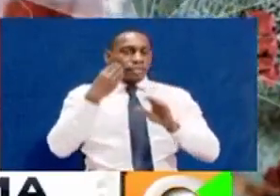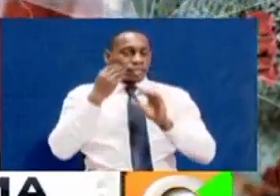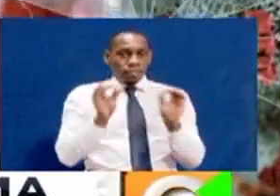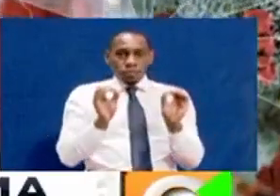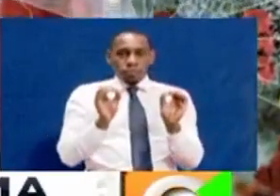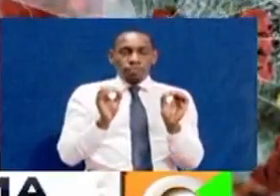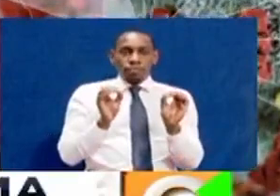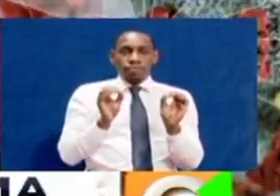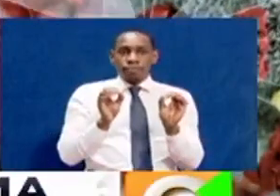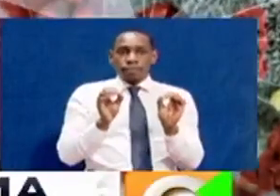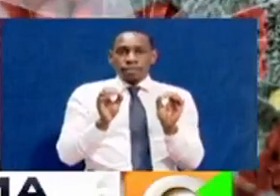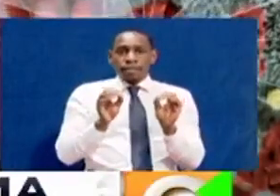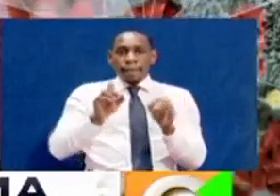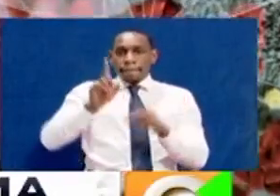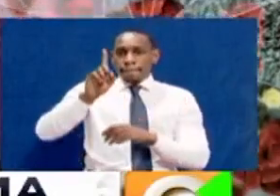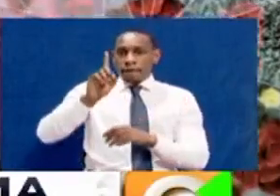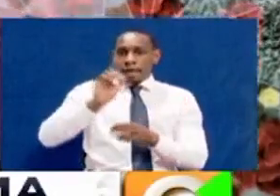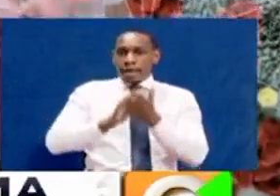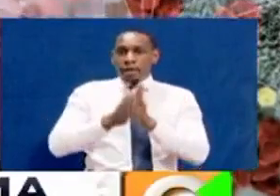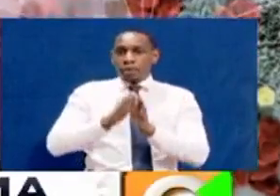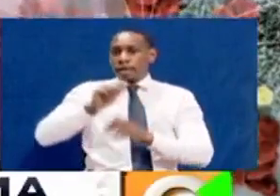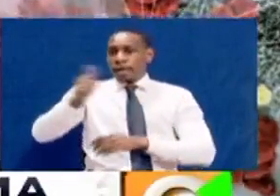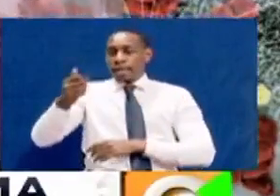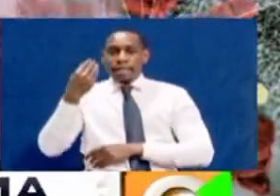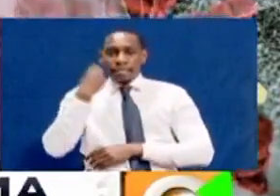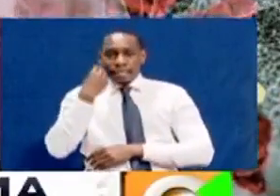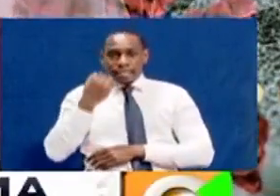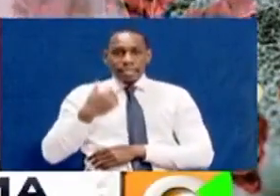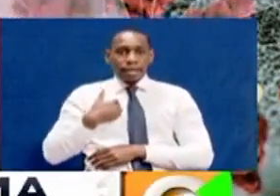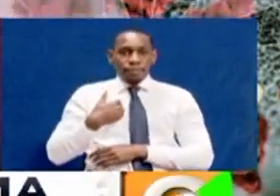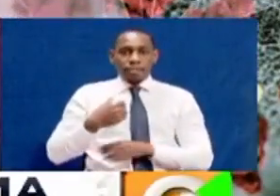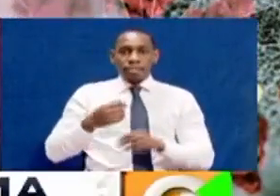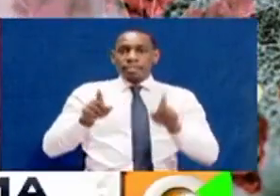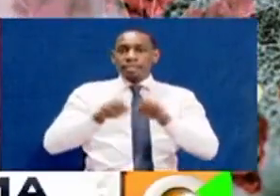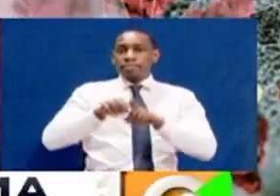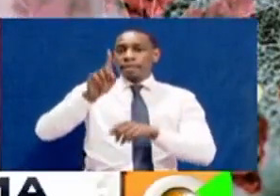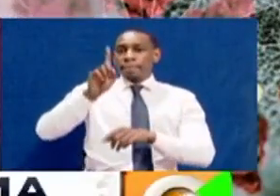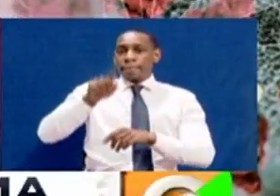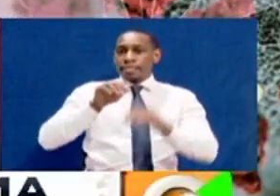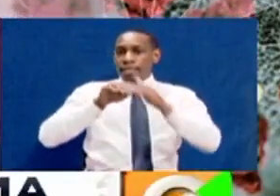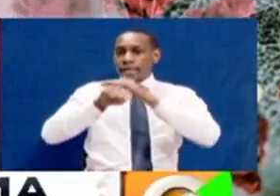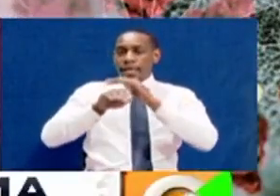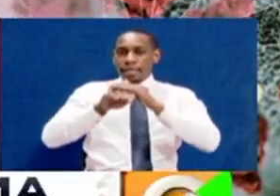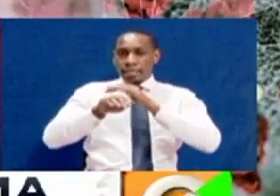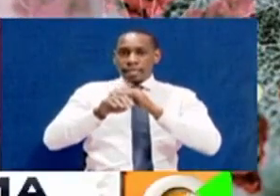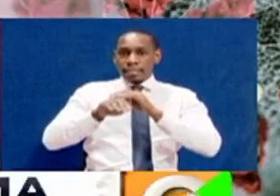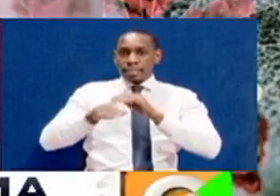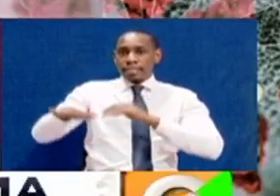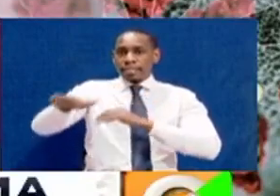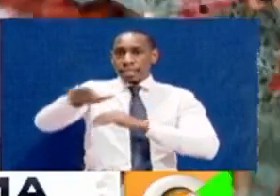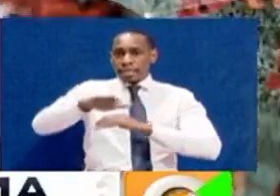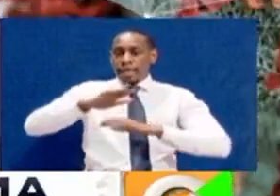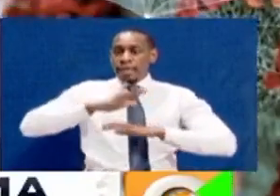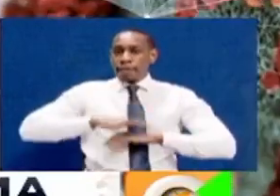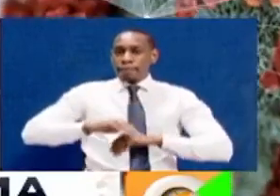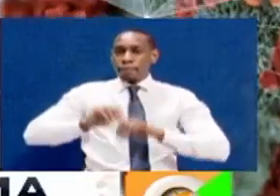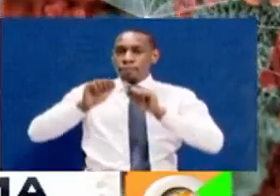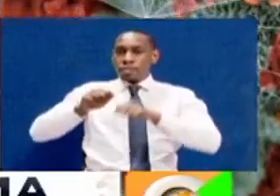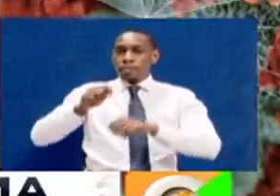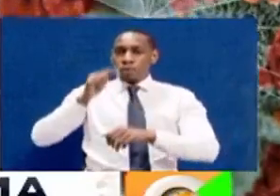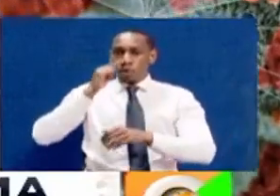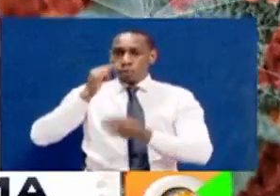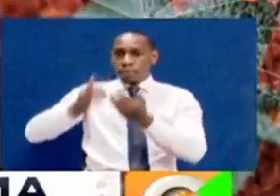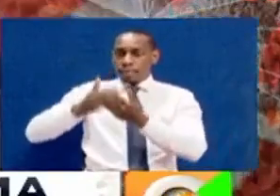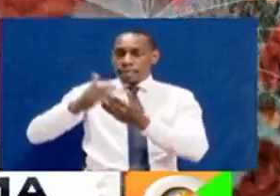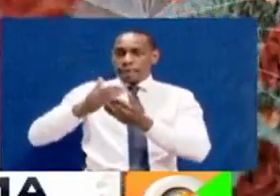or have mild symptoms, must not have a pre-existing condition, and they must have access to suitable space for home-based care.